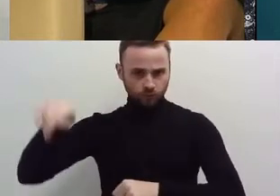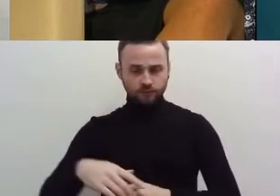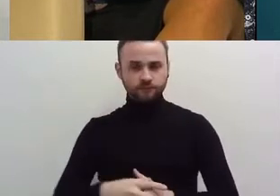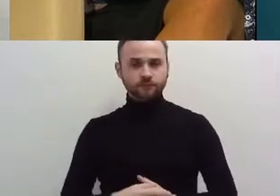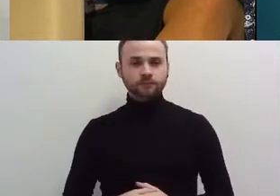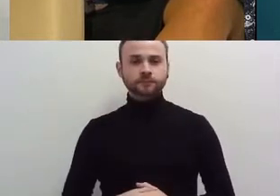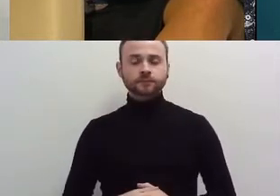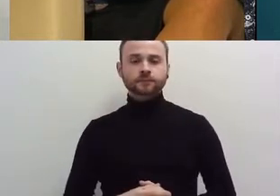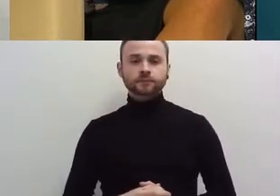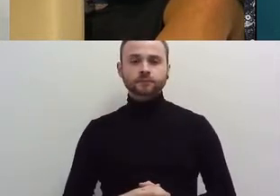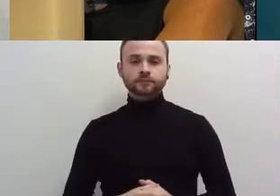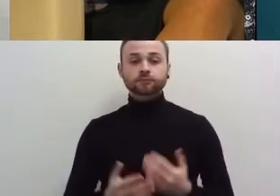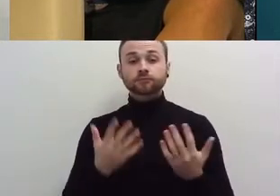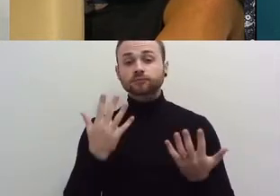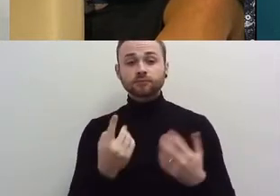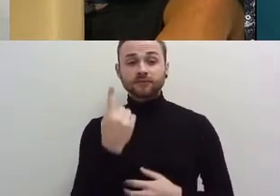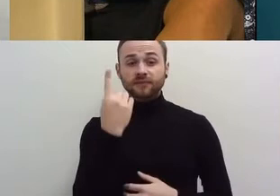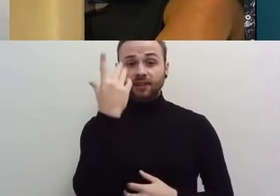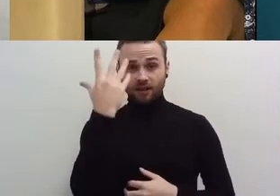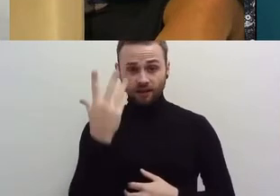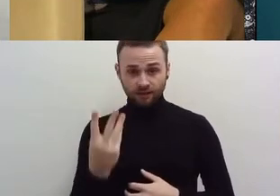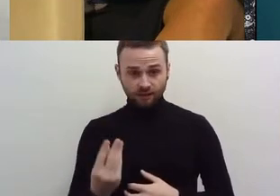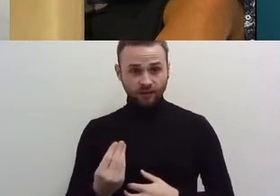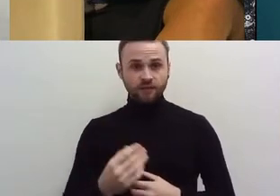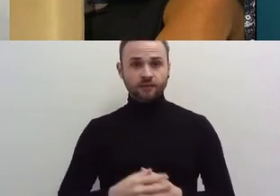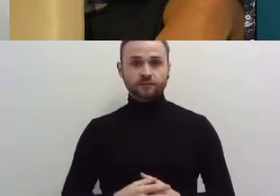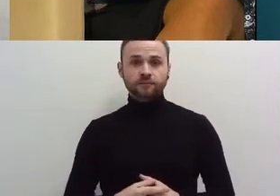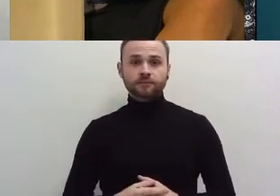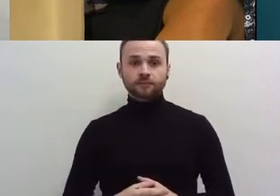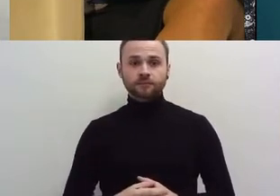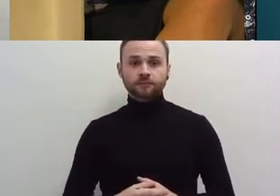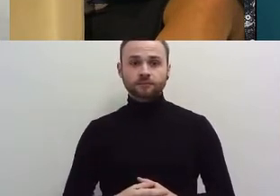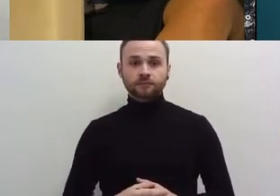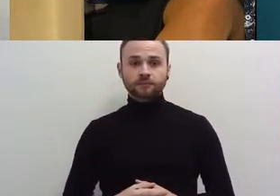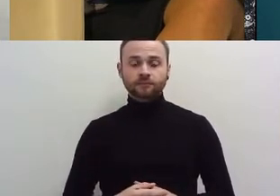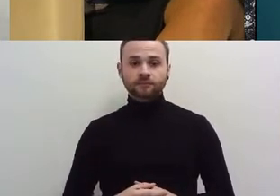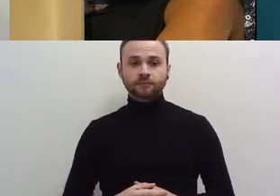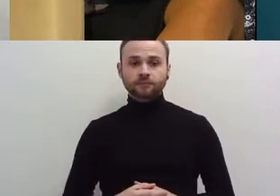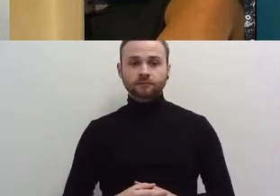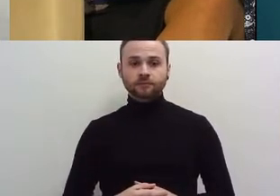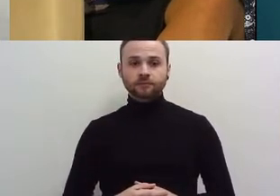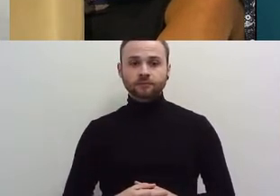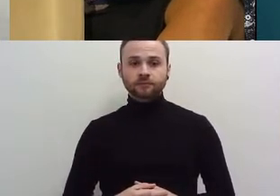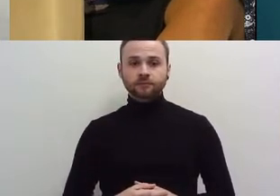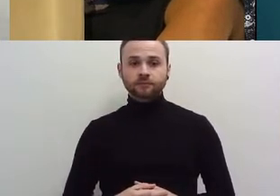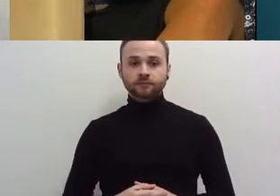for all of families. Sometimes if during the cooperation we find some issues that we